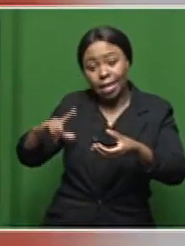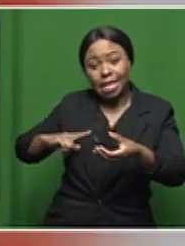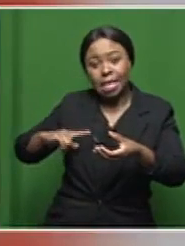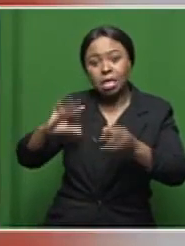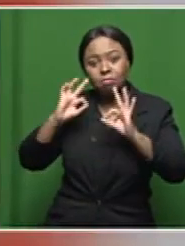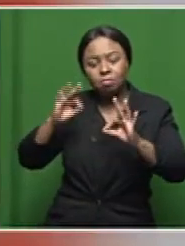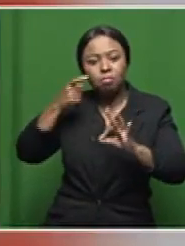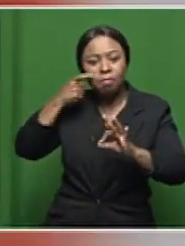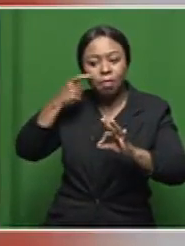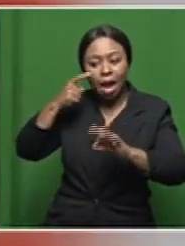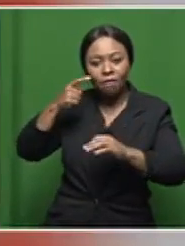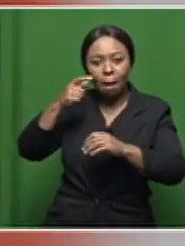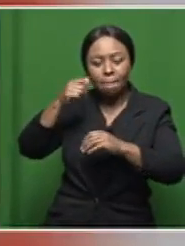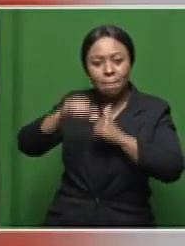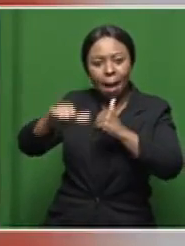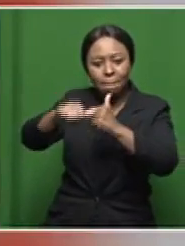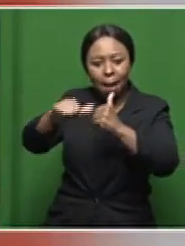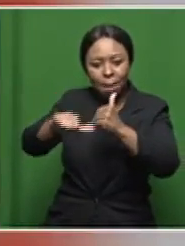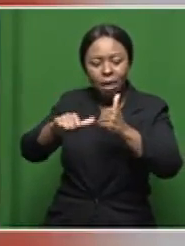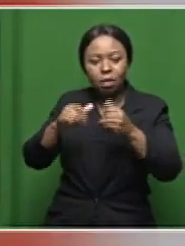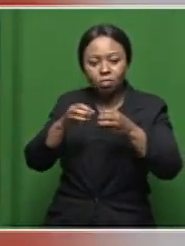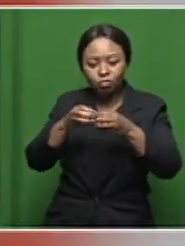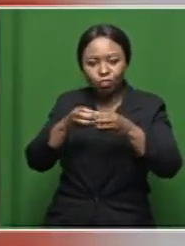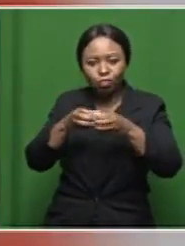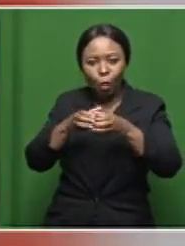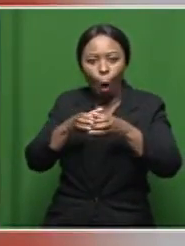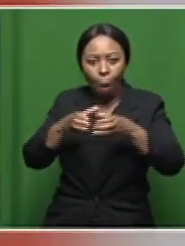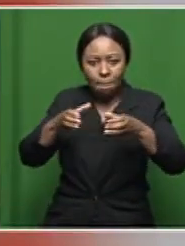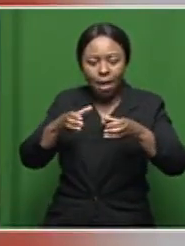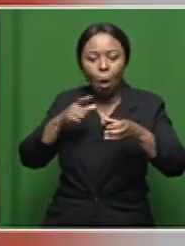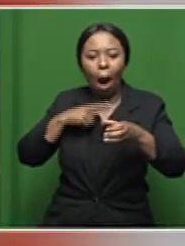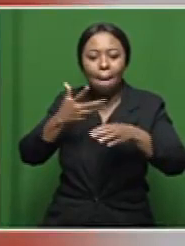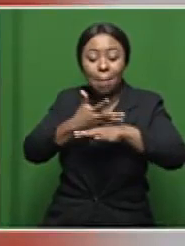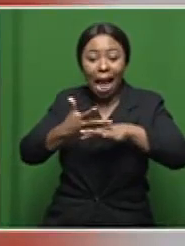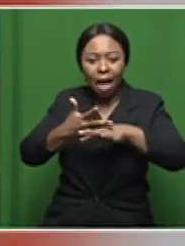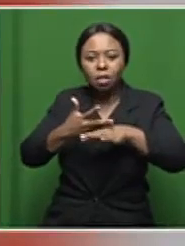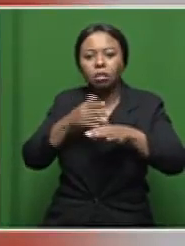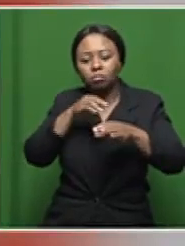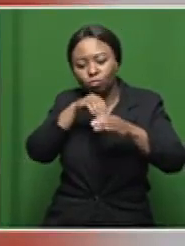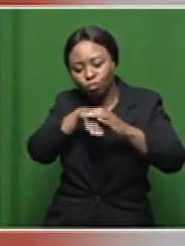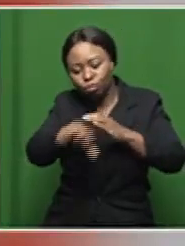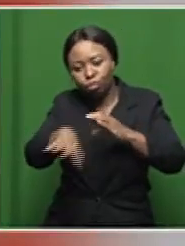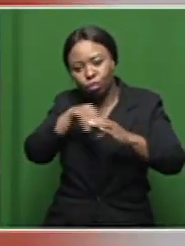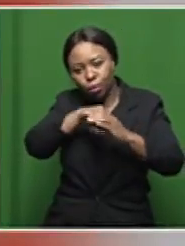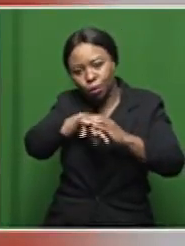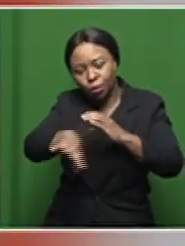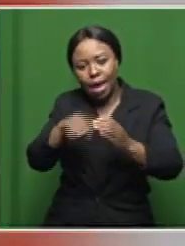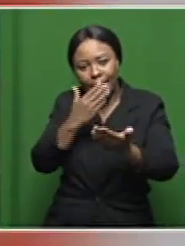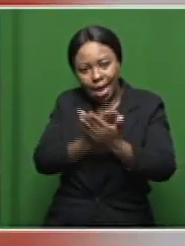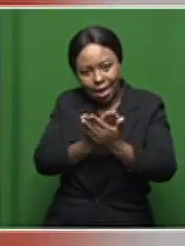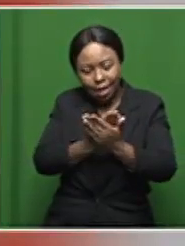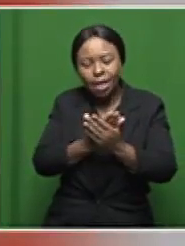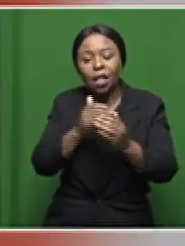periods every month, that it actually slightly opens up a bit so that, the menstrual blood can come through. Secondly, also